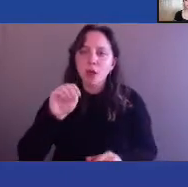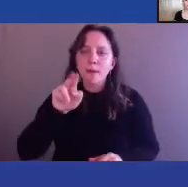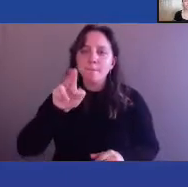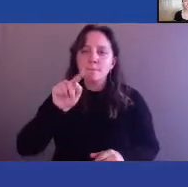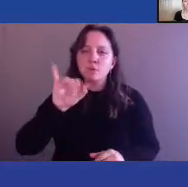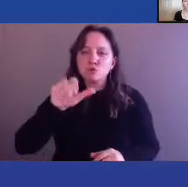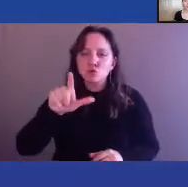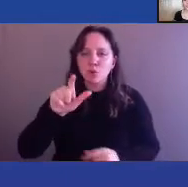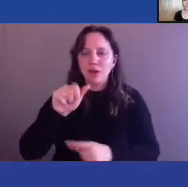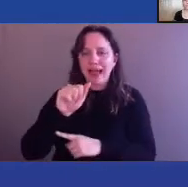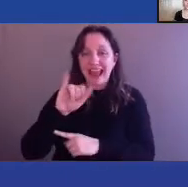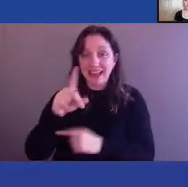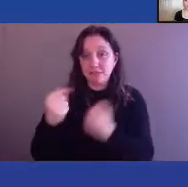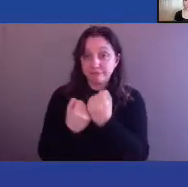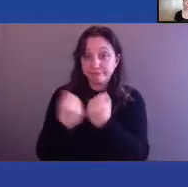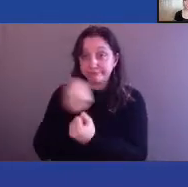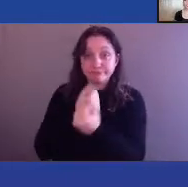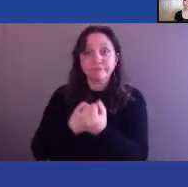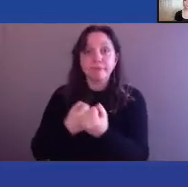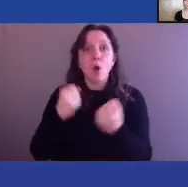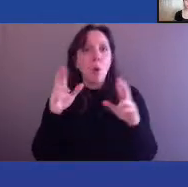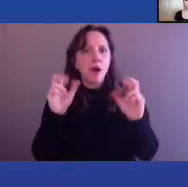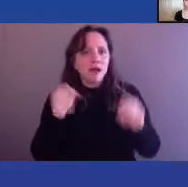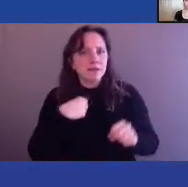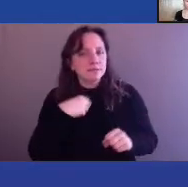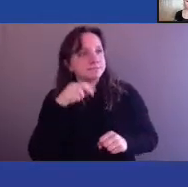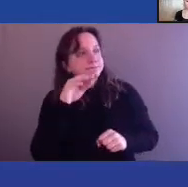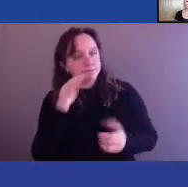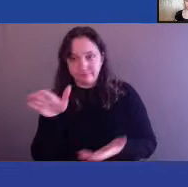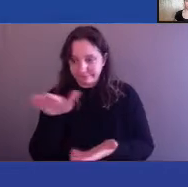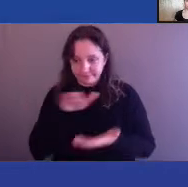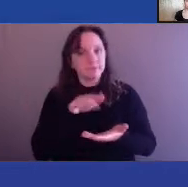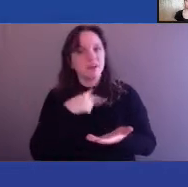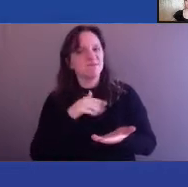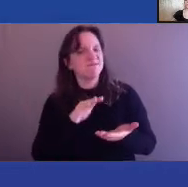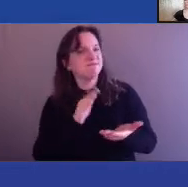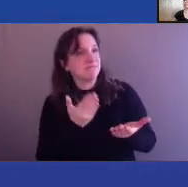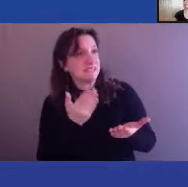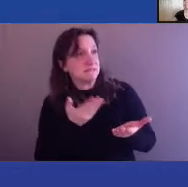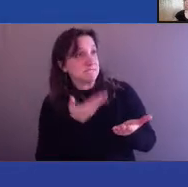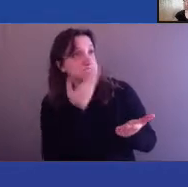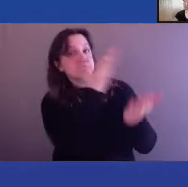policy, legislation, budget allocations, or regulations.